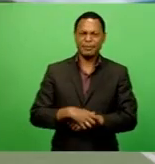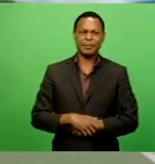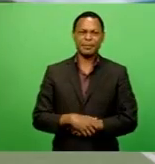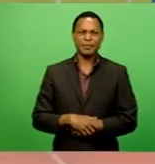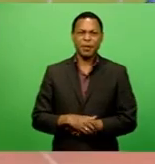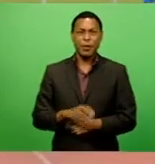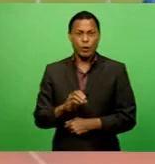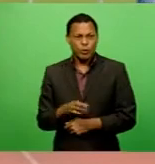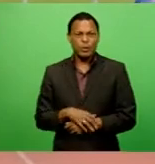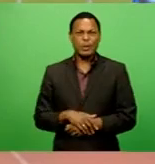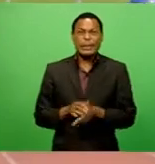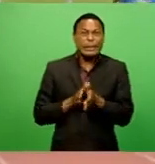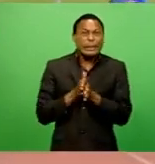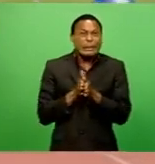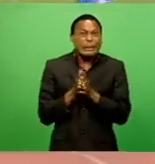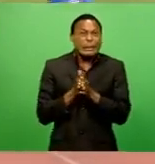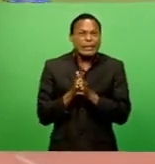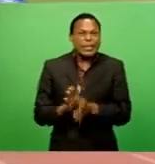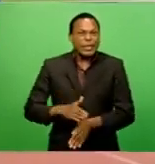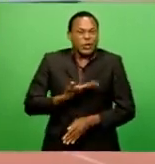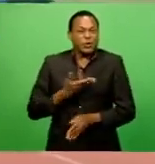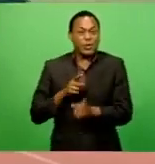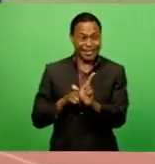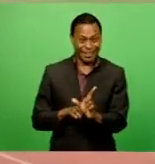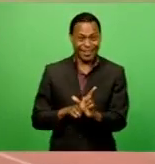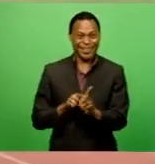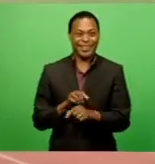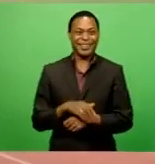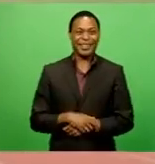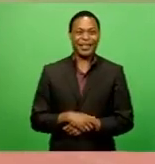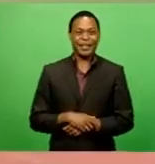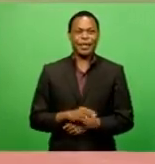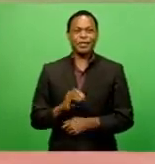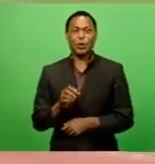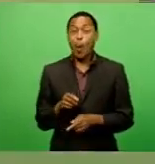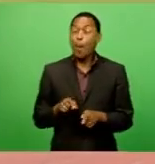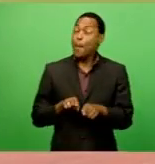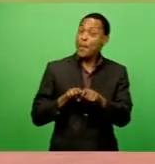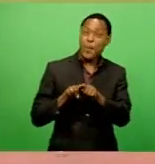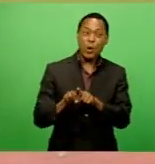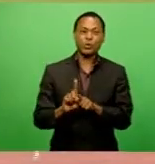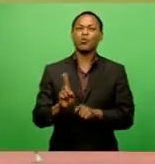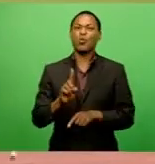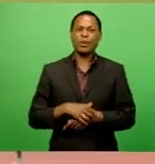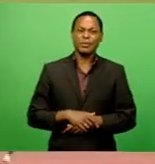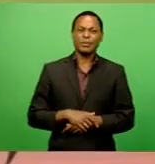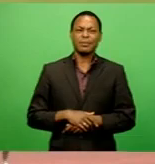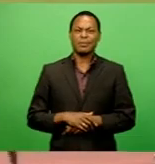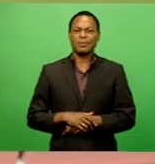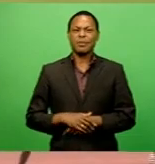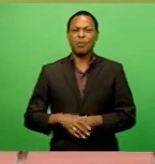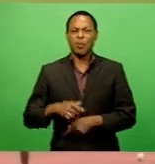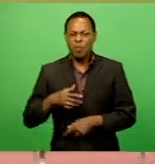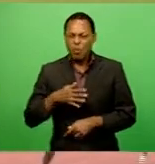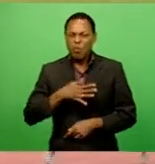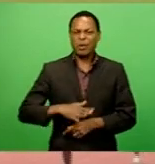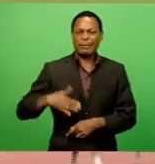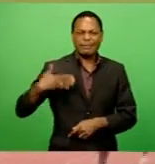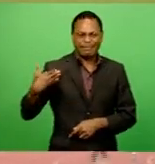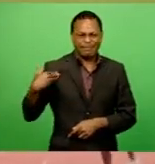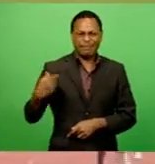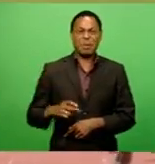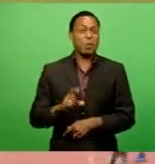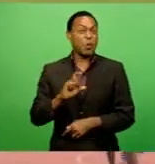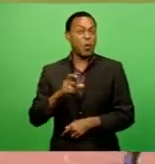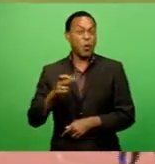to a very interesting year. Most of these athletes are using this competition to keep fit, just in case this year's Coca-Cola Games is given